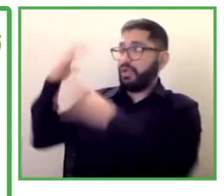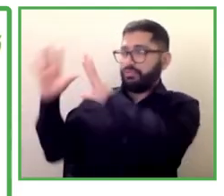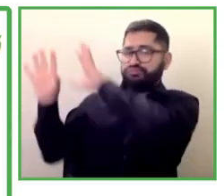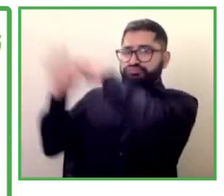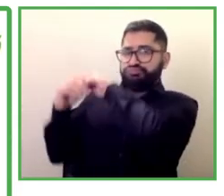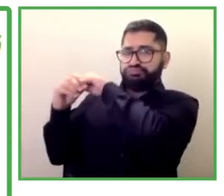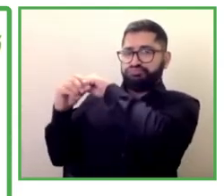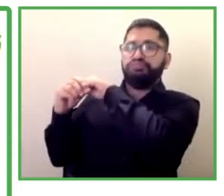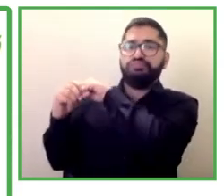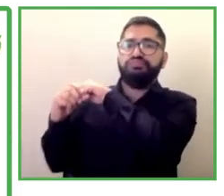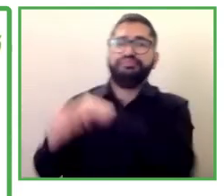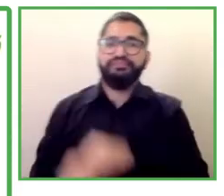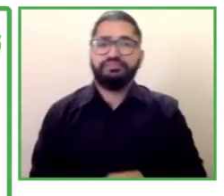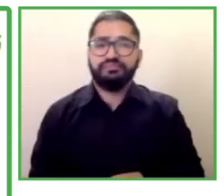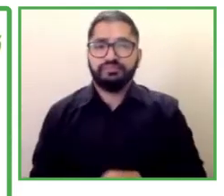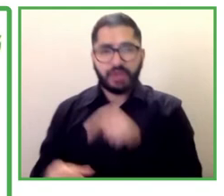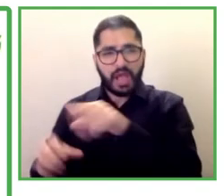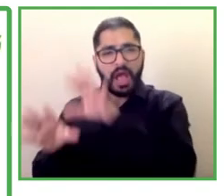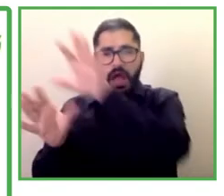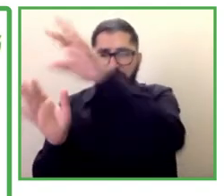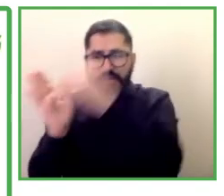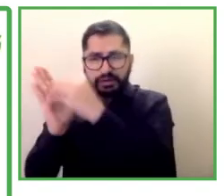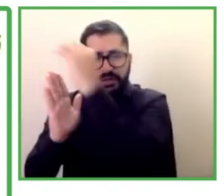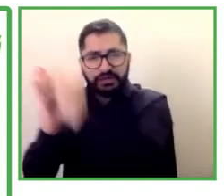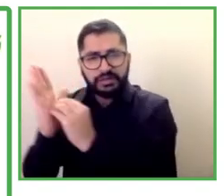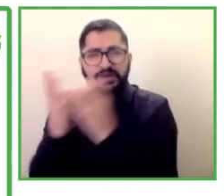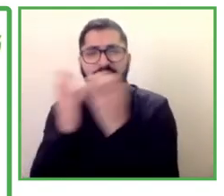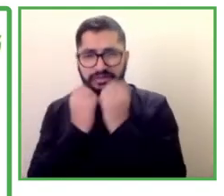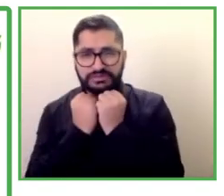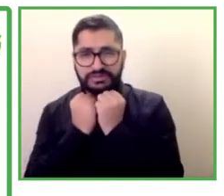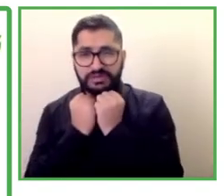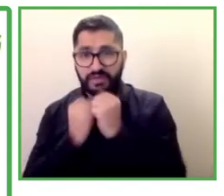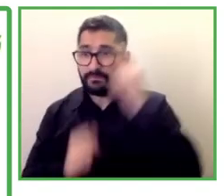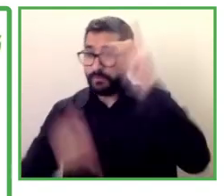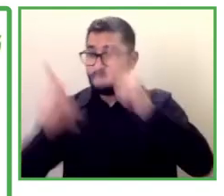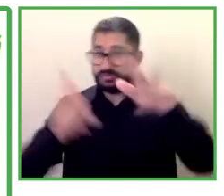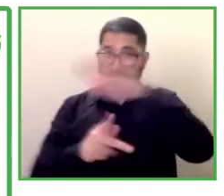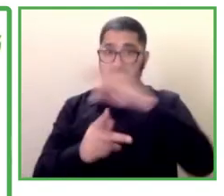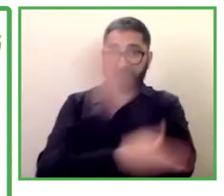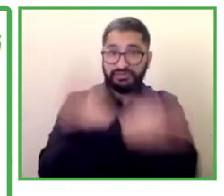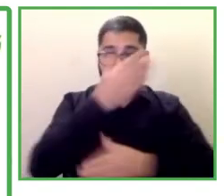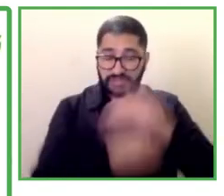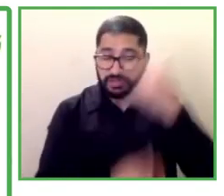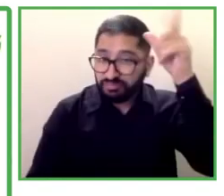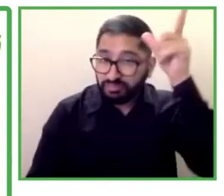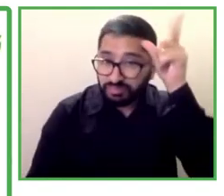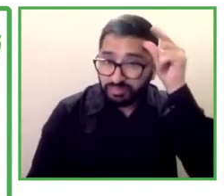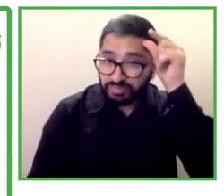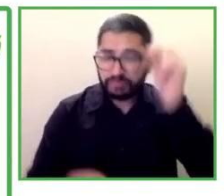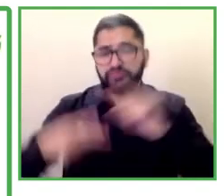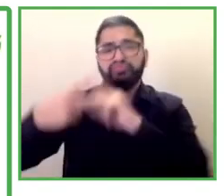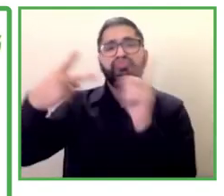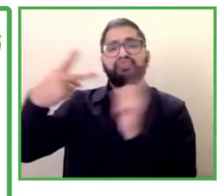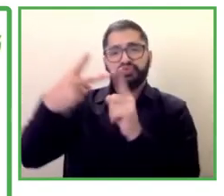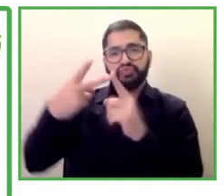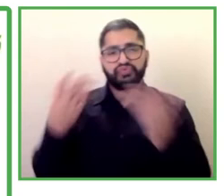we saw that there was a reservation for the quota of people with disabilities.